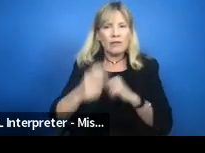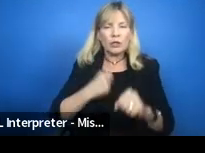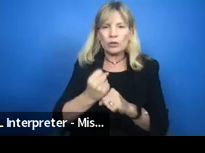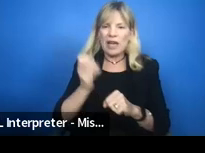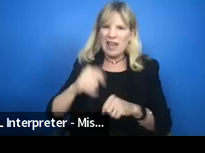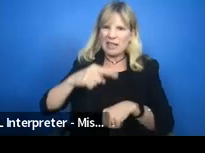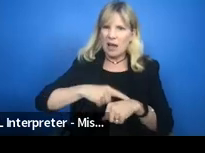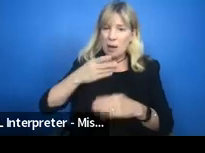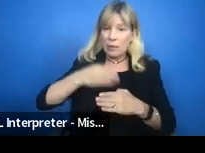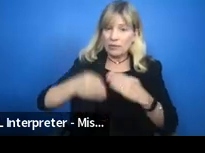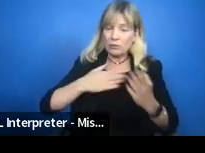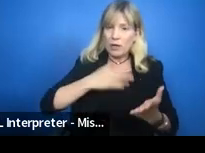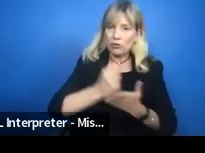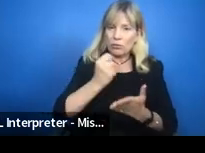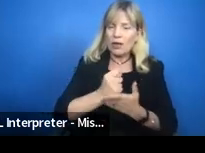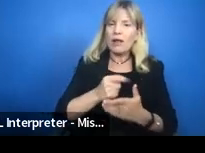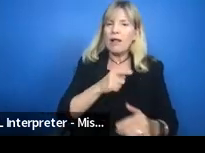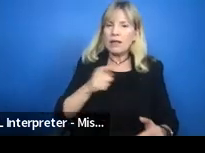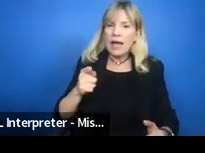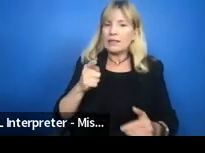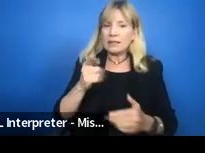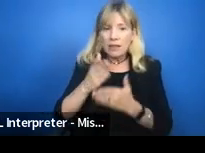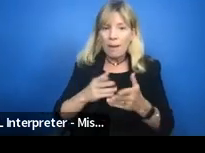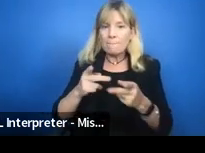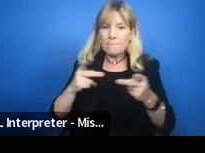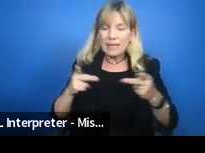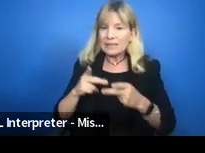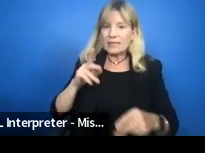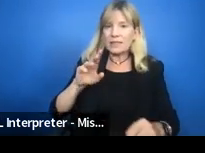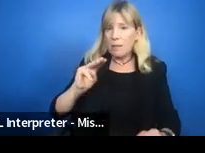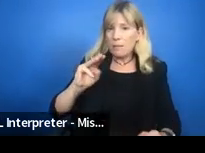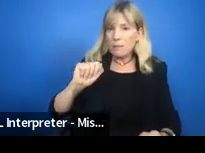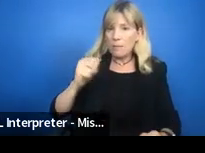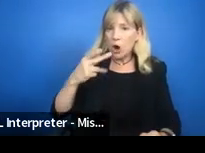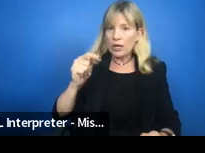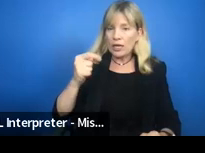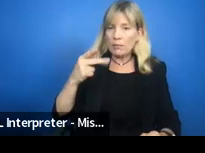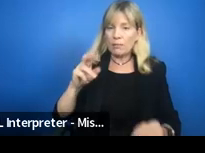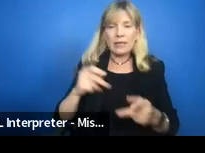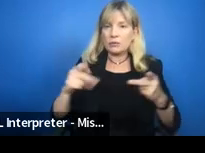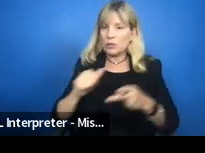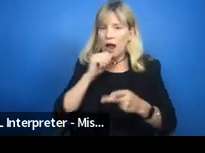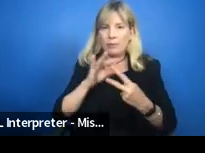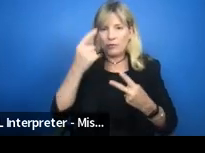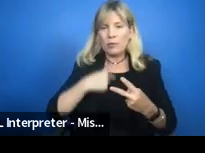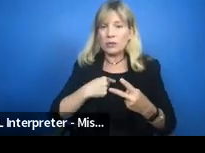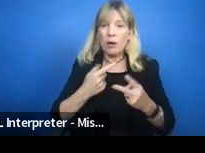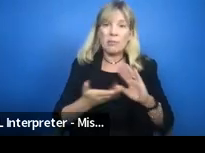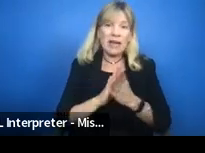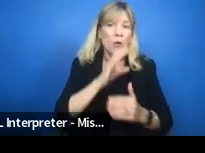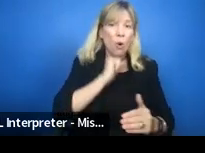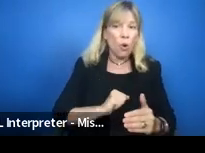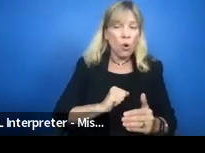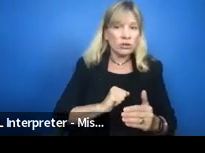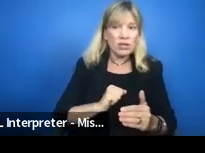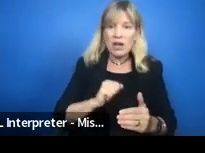finishing up treatment, the ACA marketplaces were not yet an option for me. So when I aged off my parents' plan, I had to find a job pretty